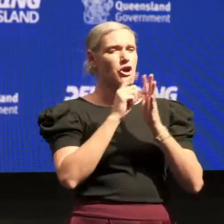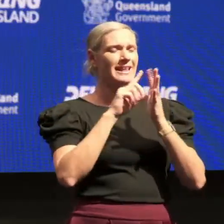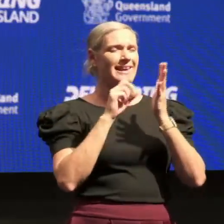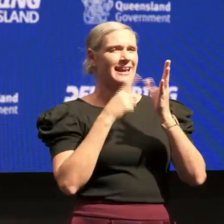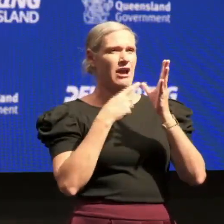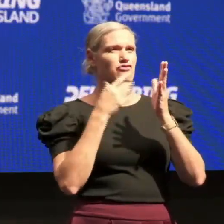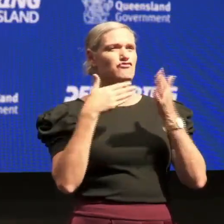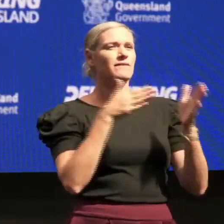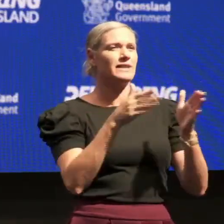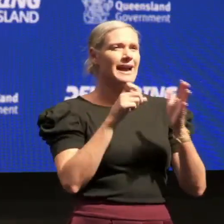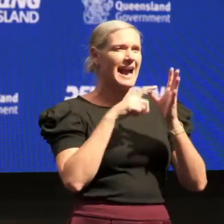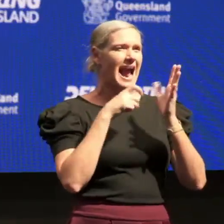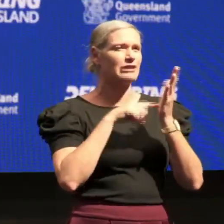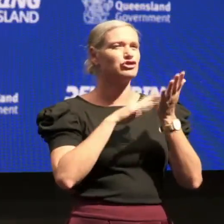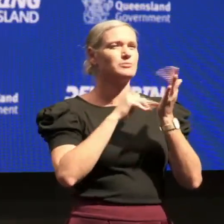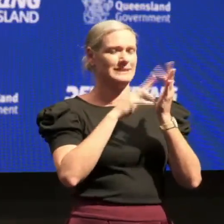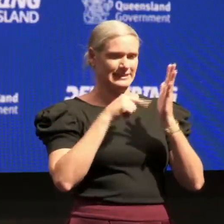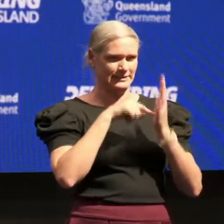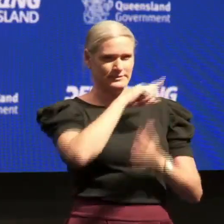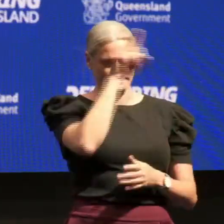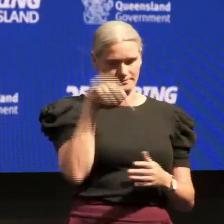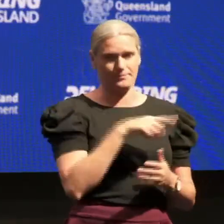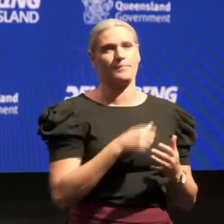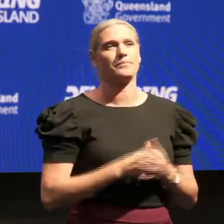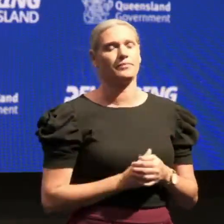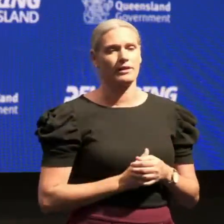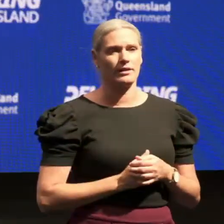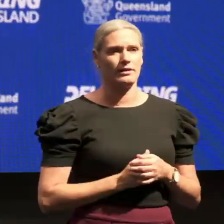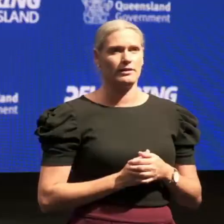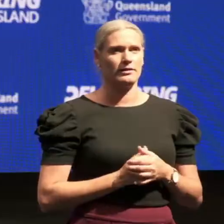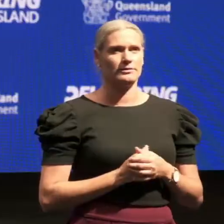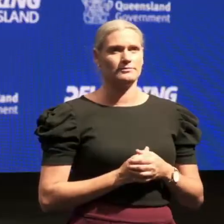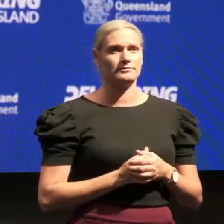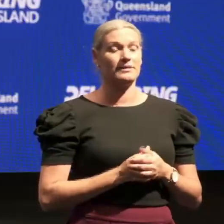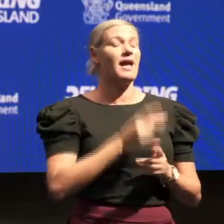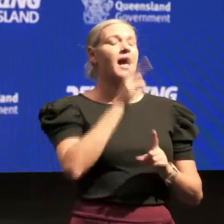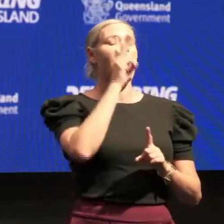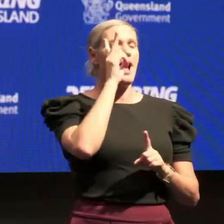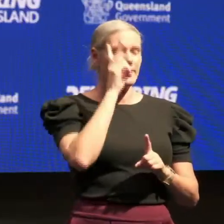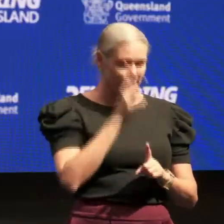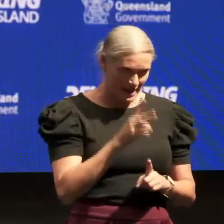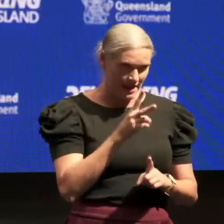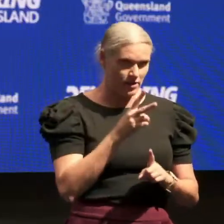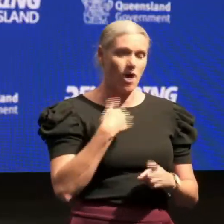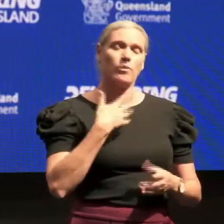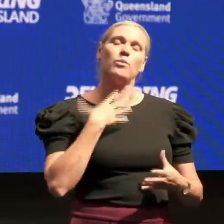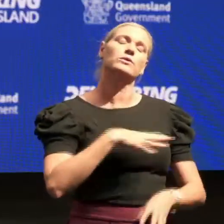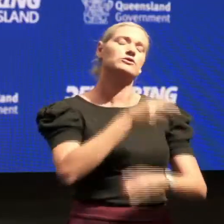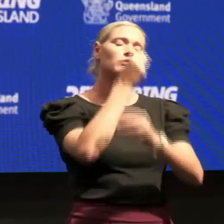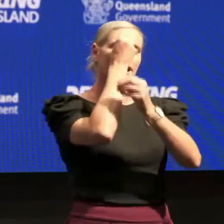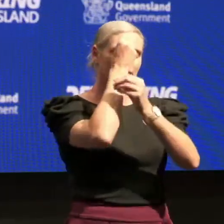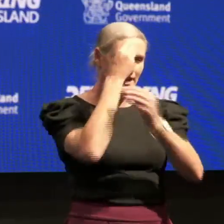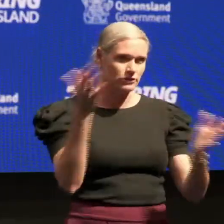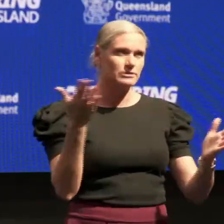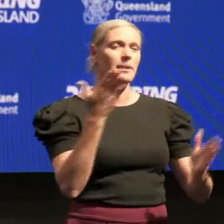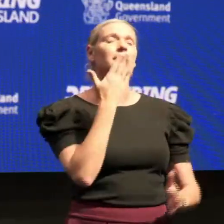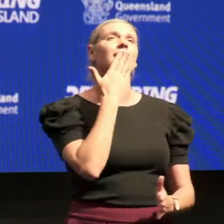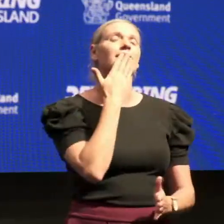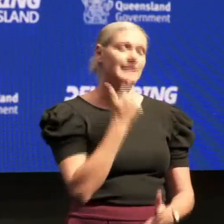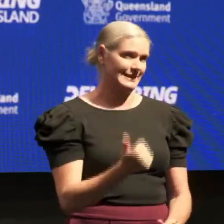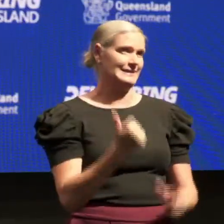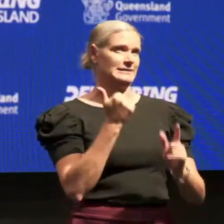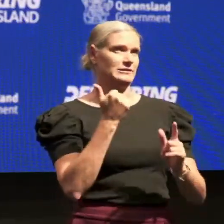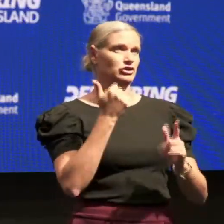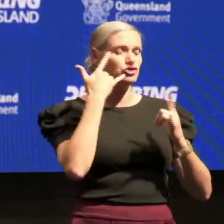Burdekin River for minor flooding also. So once again, I just urge communities to remain up to date